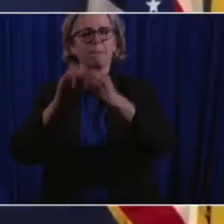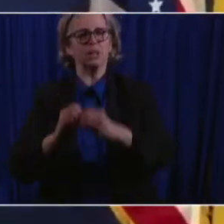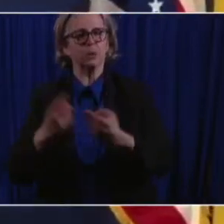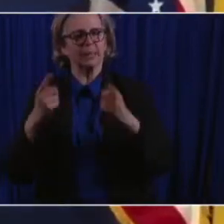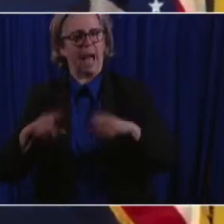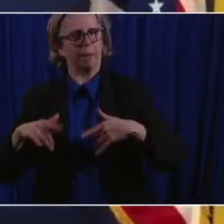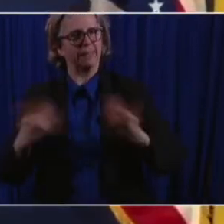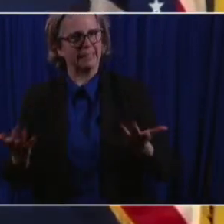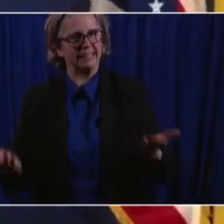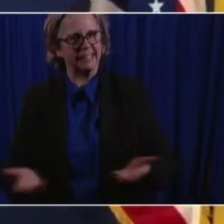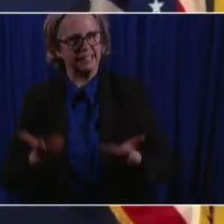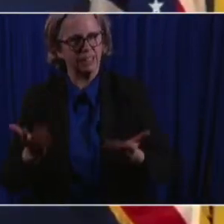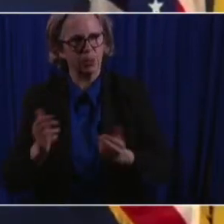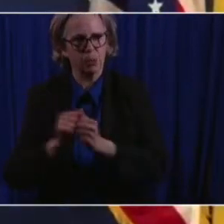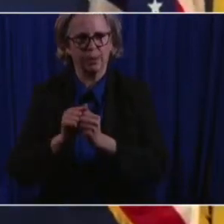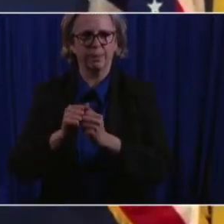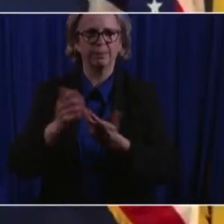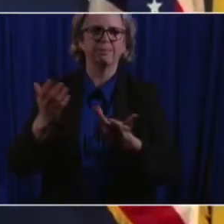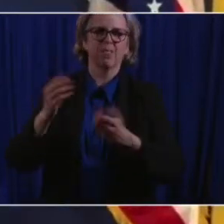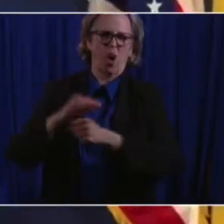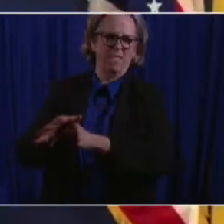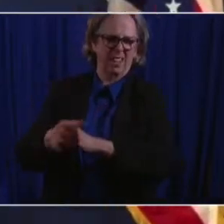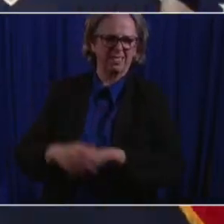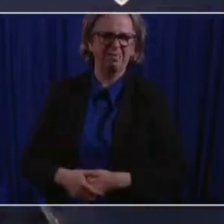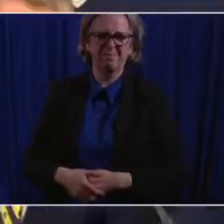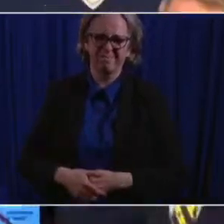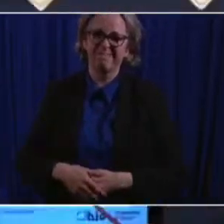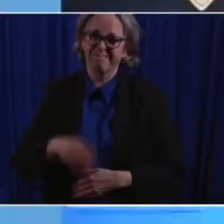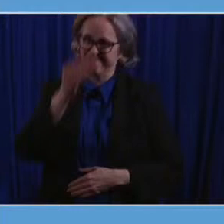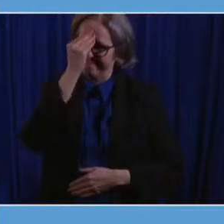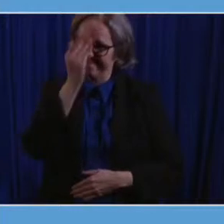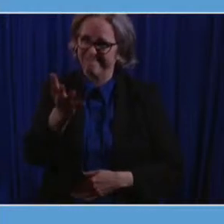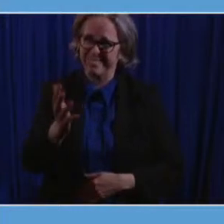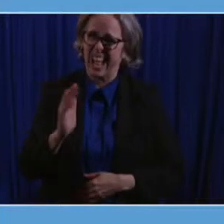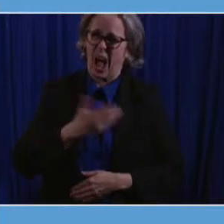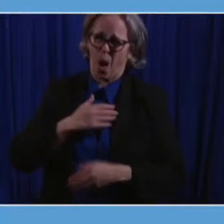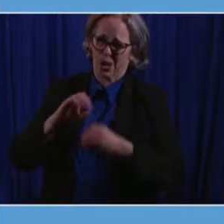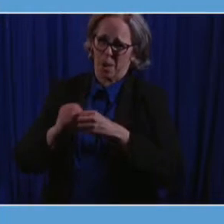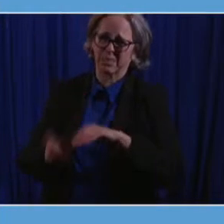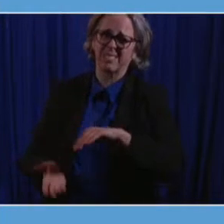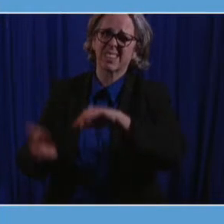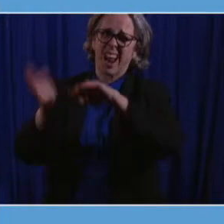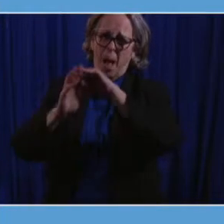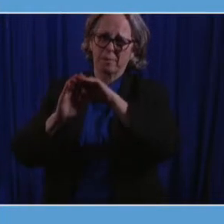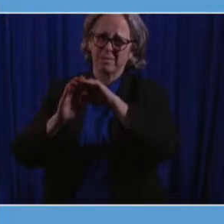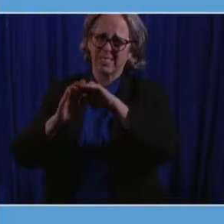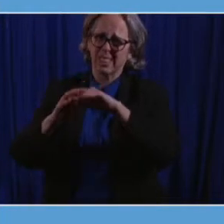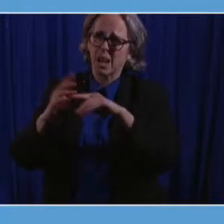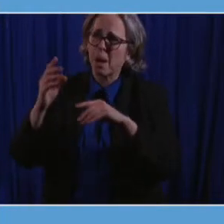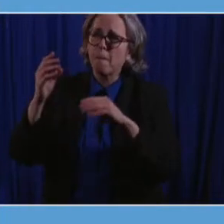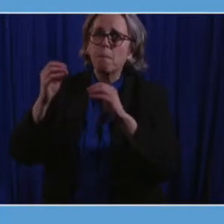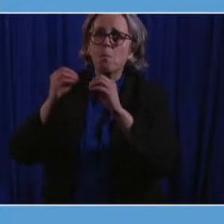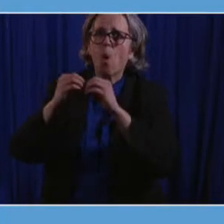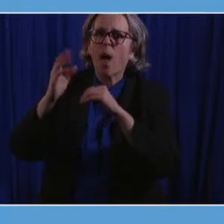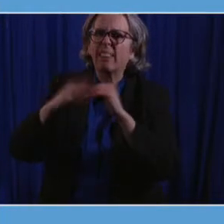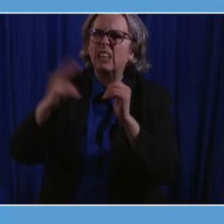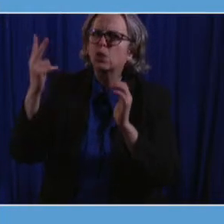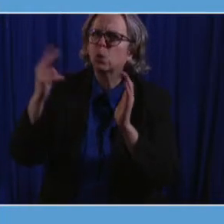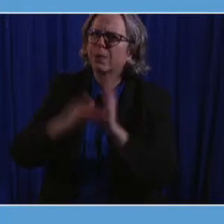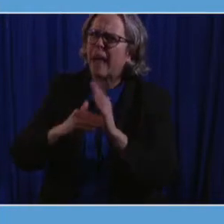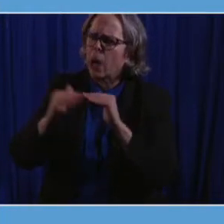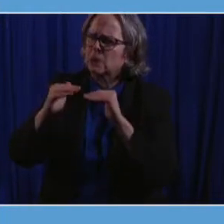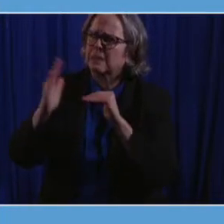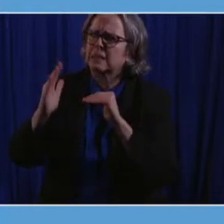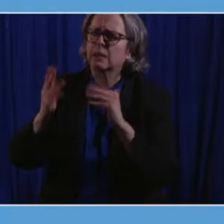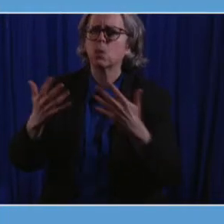And so, as we'll see, cases still up above 2,000, certainly not where we want to see them. They have gone